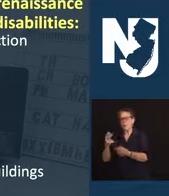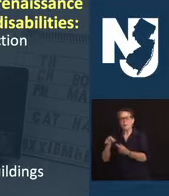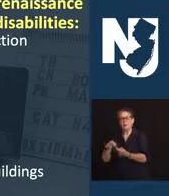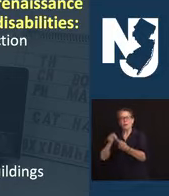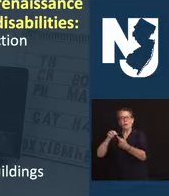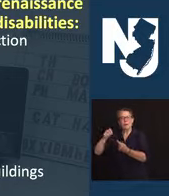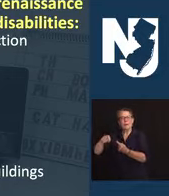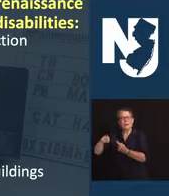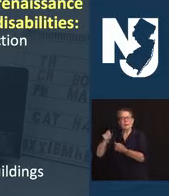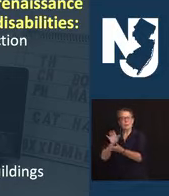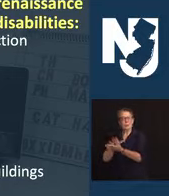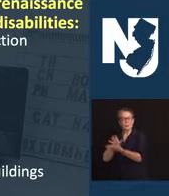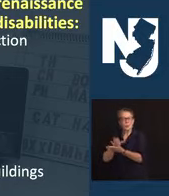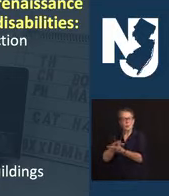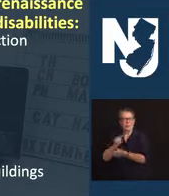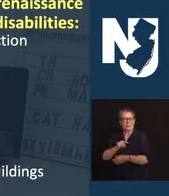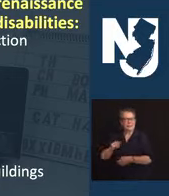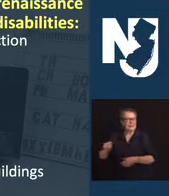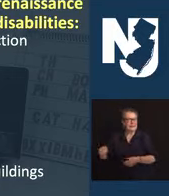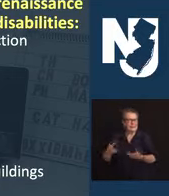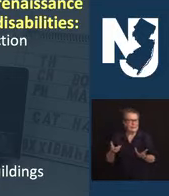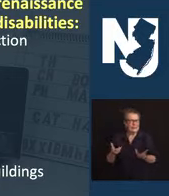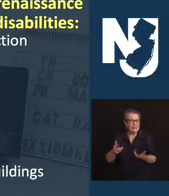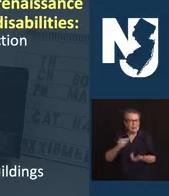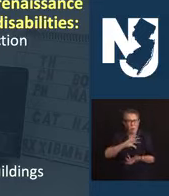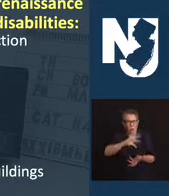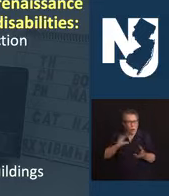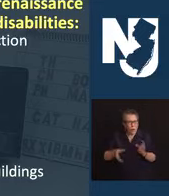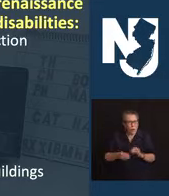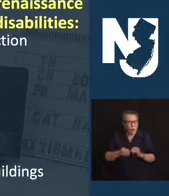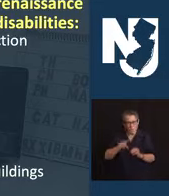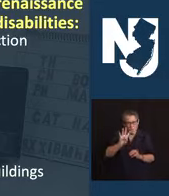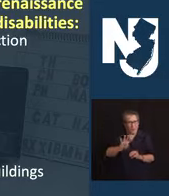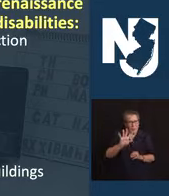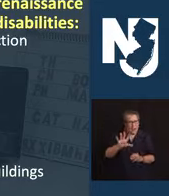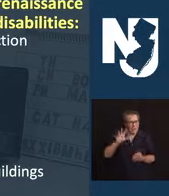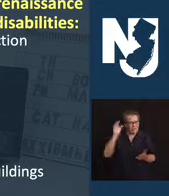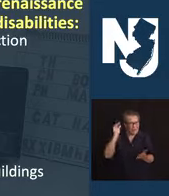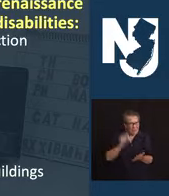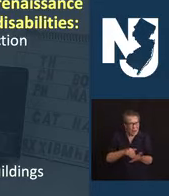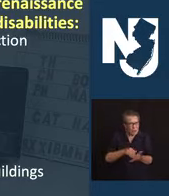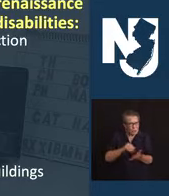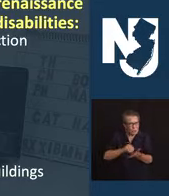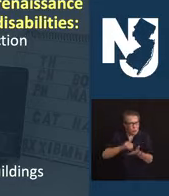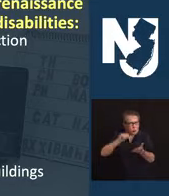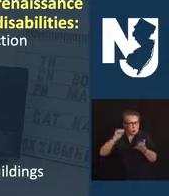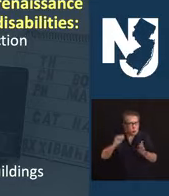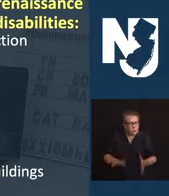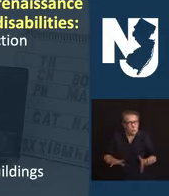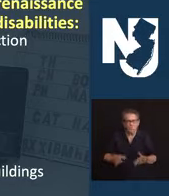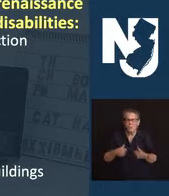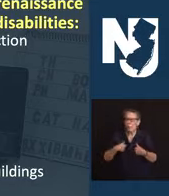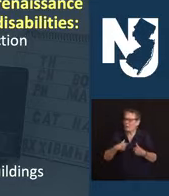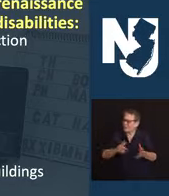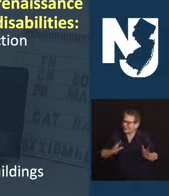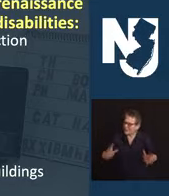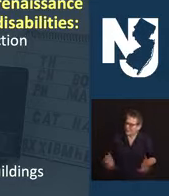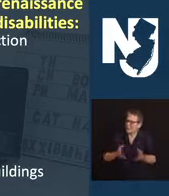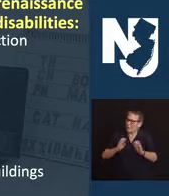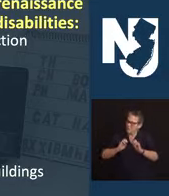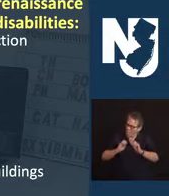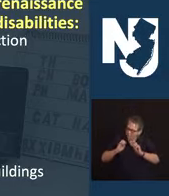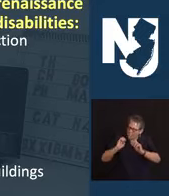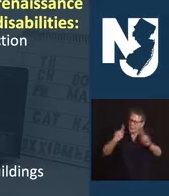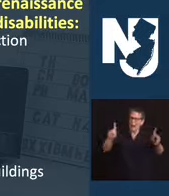to get these 45,000 students back into their classrooms. The biggest movement in numbers continues to